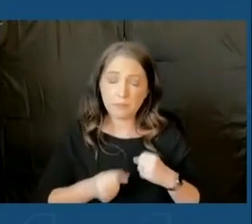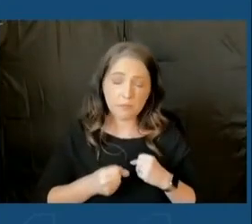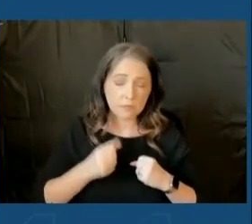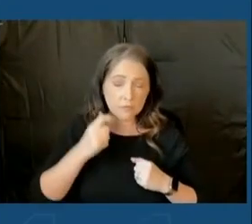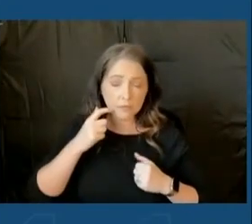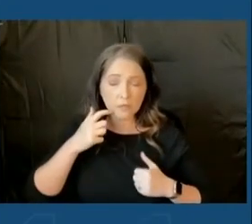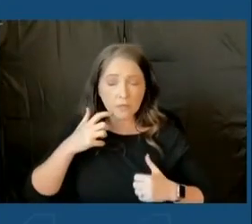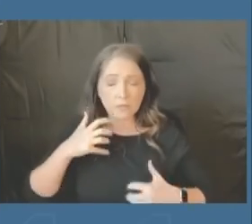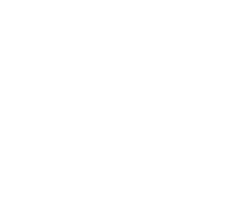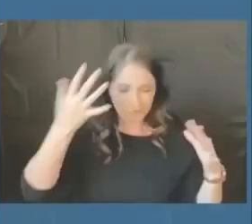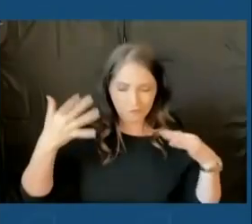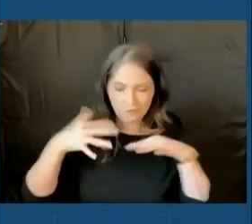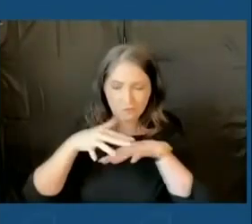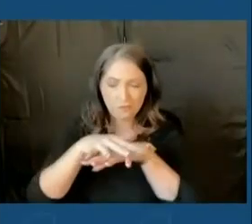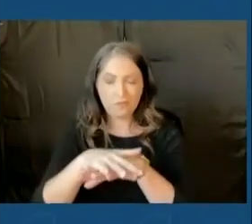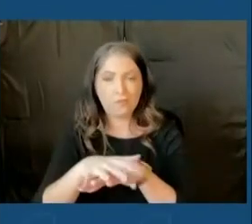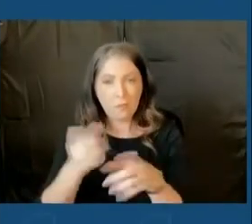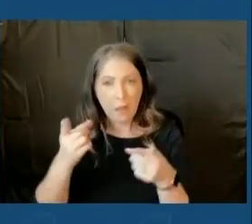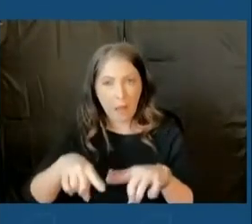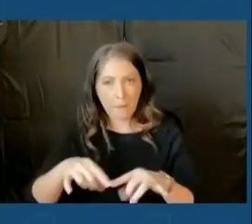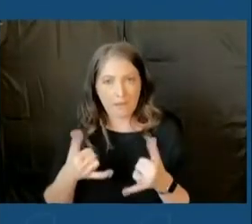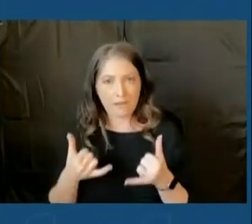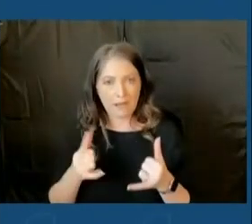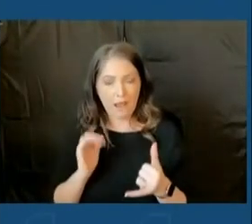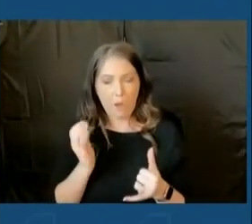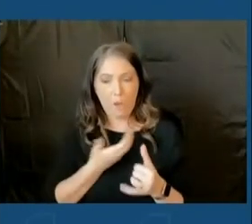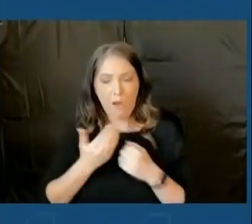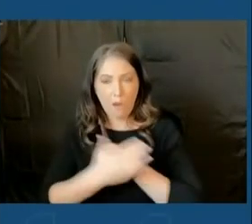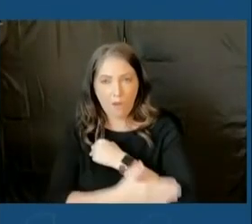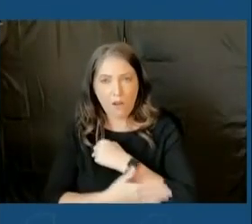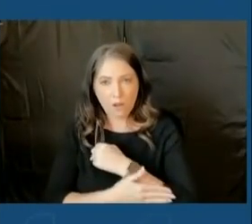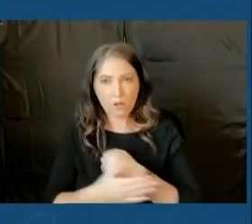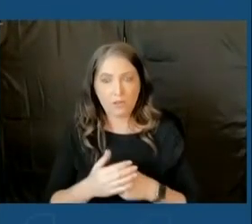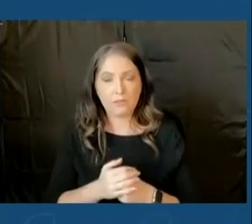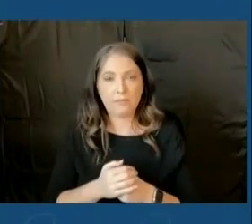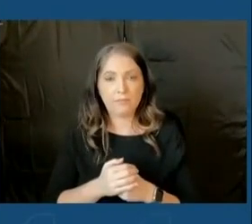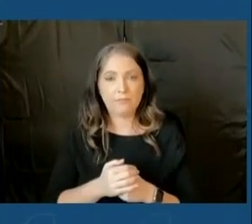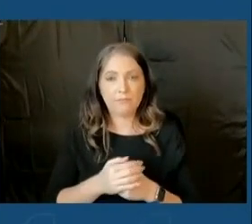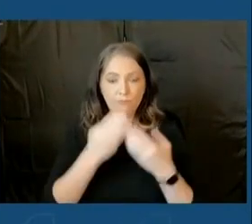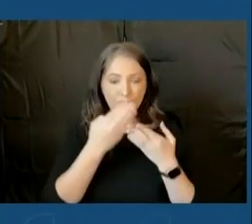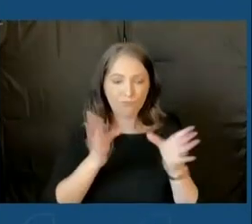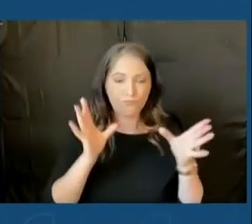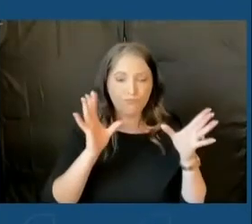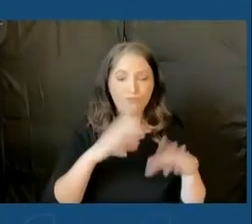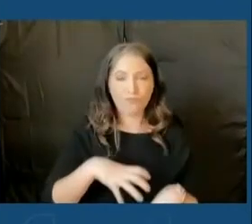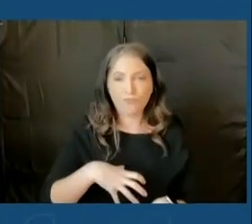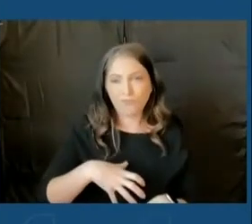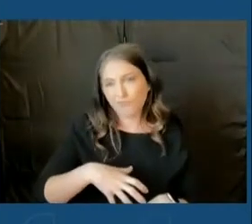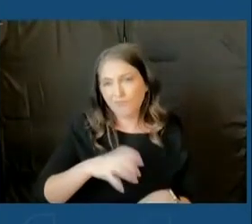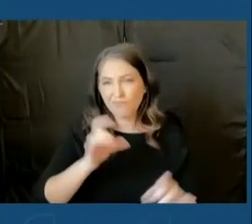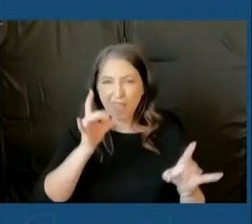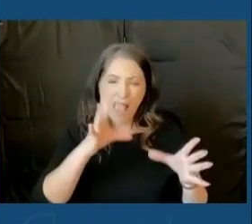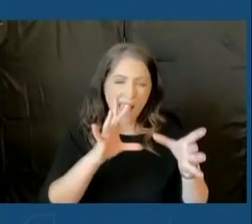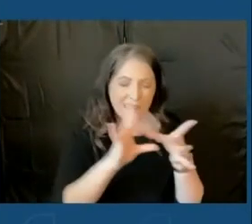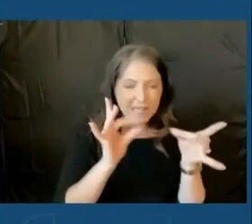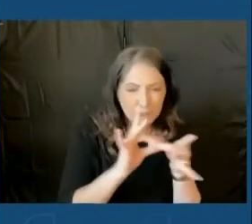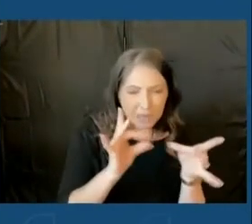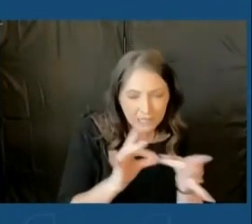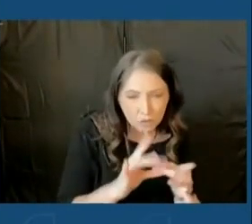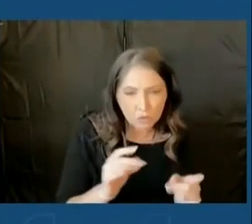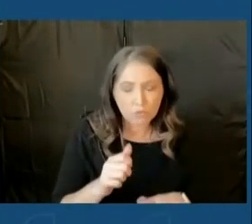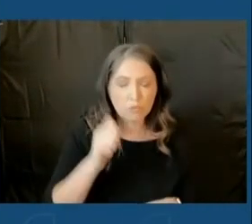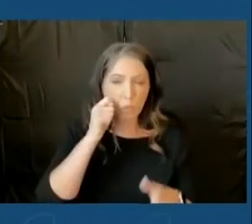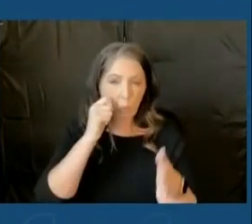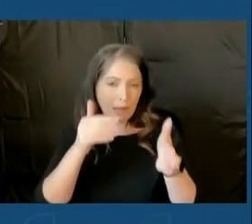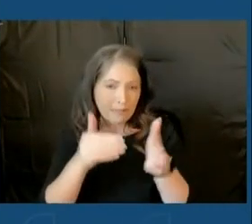still bewildered. The mainstreaming of hate speech, of racism, nationalism, white